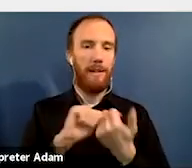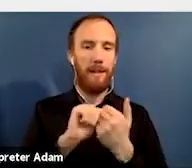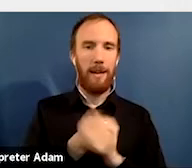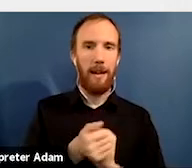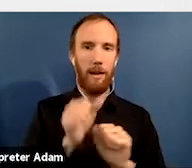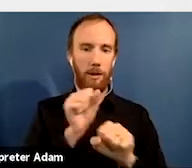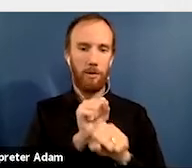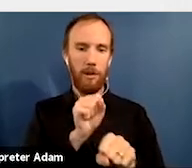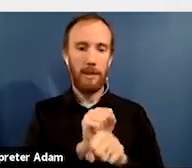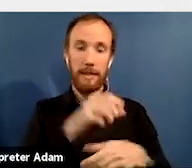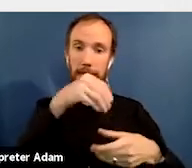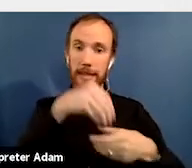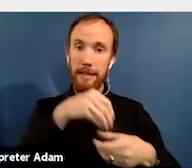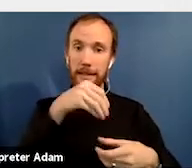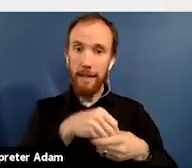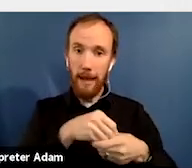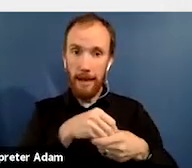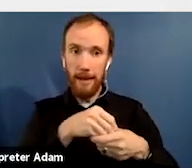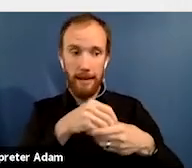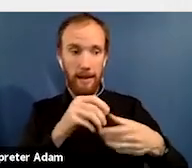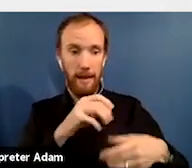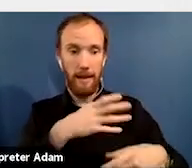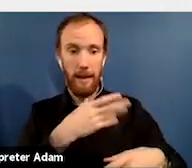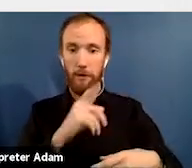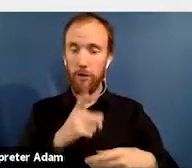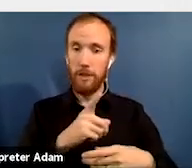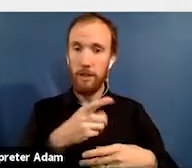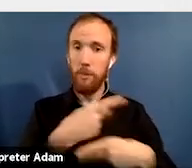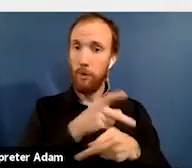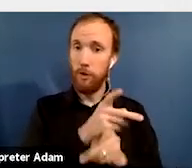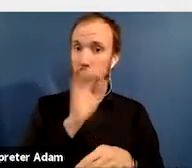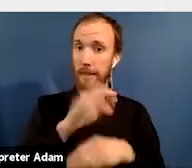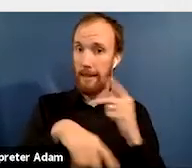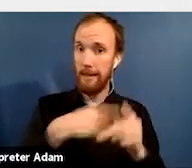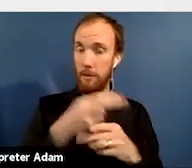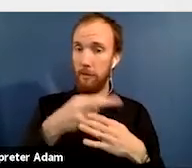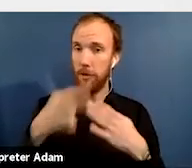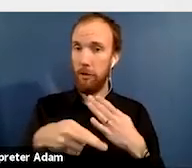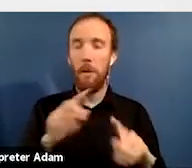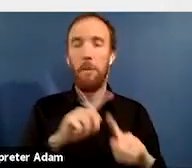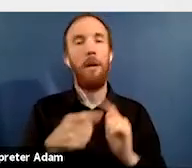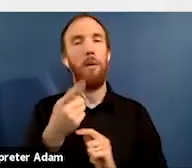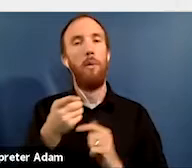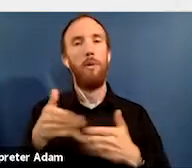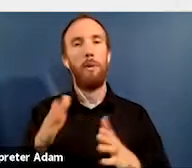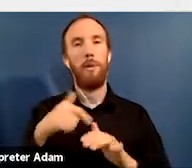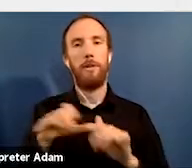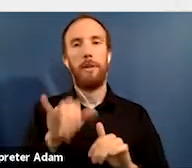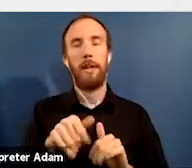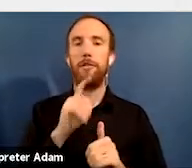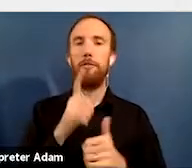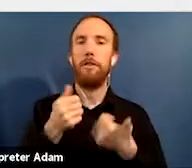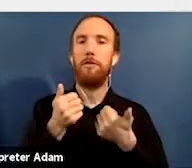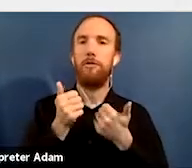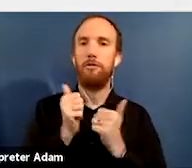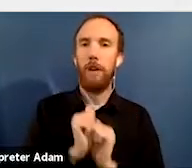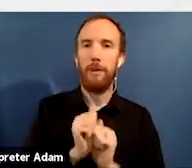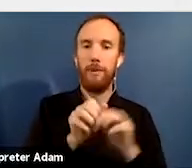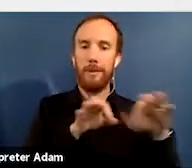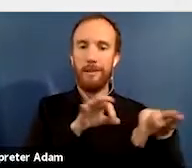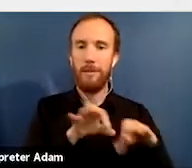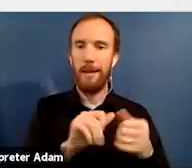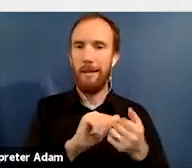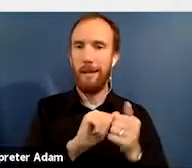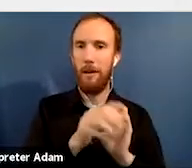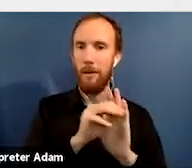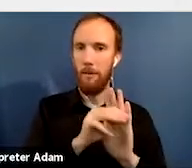to surface the results that they're surfacing. So one way to do this is in understanding or trying to explain how these models are working. And